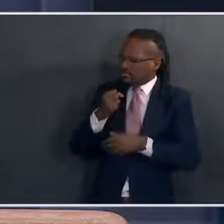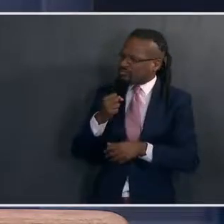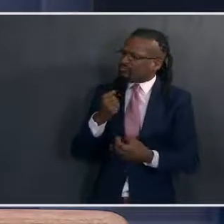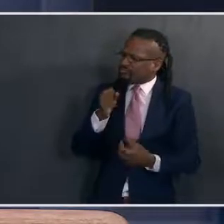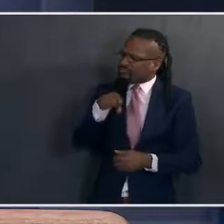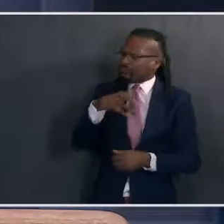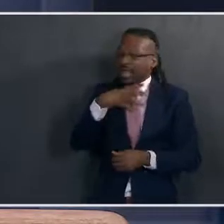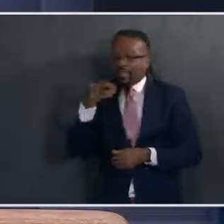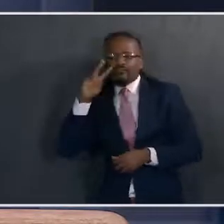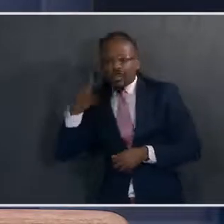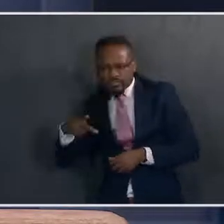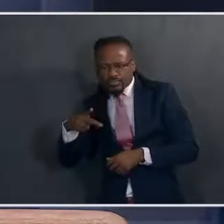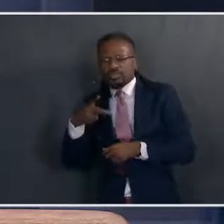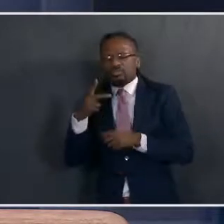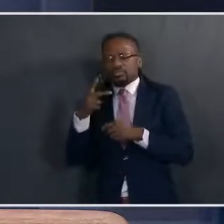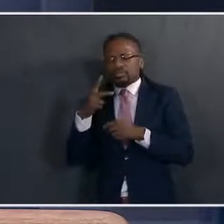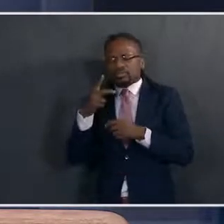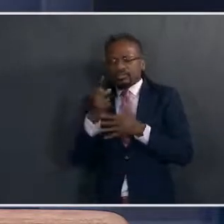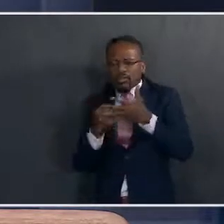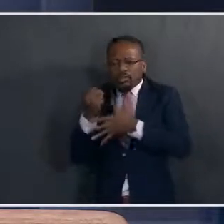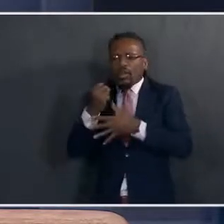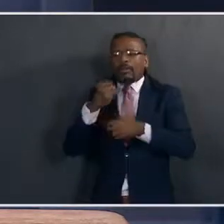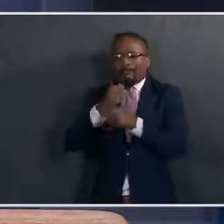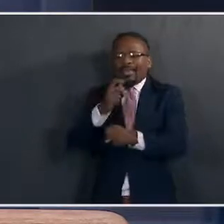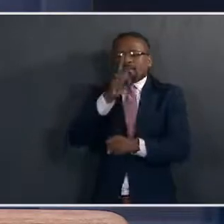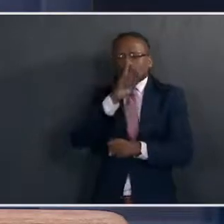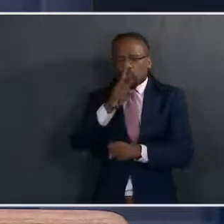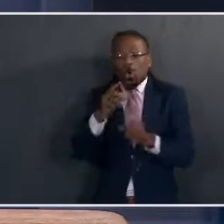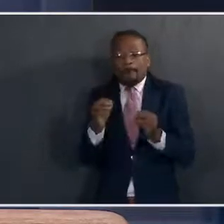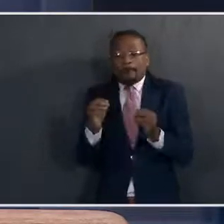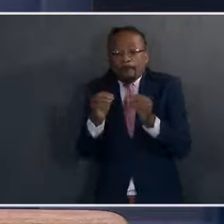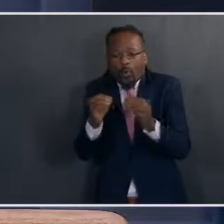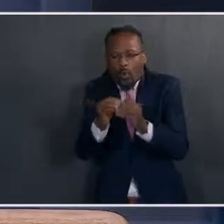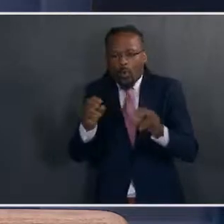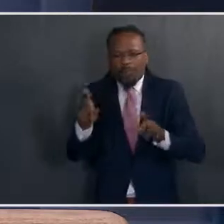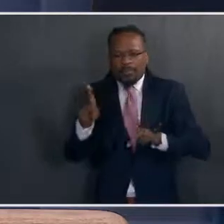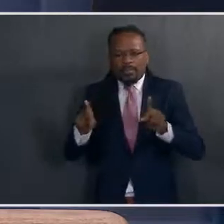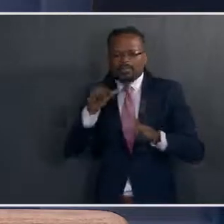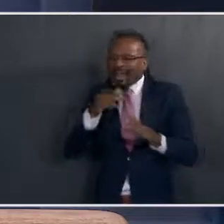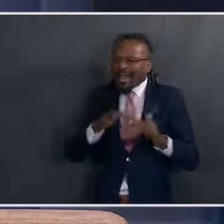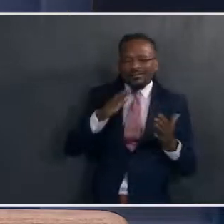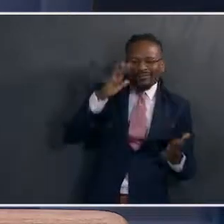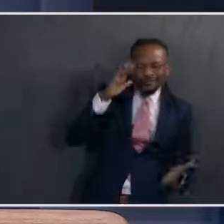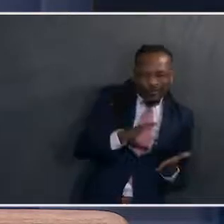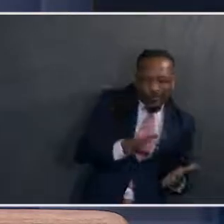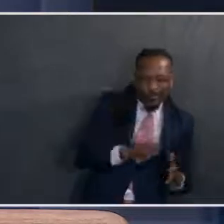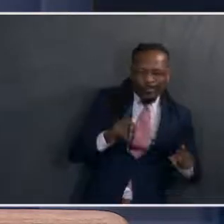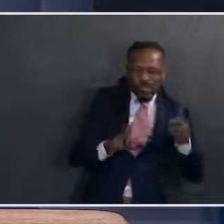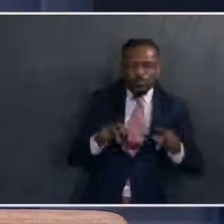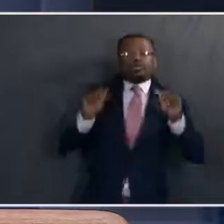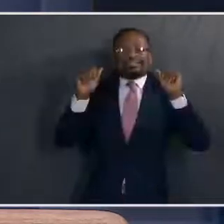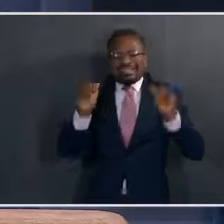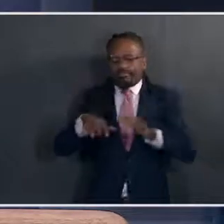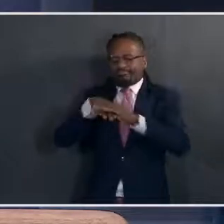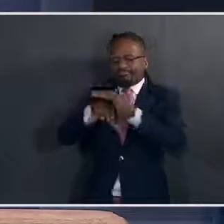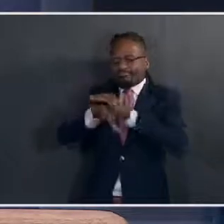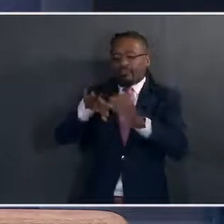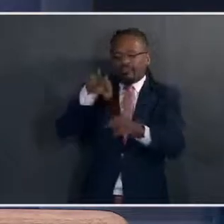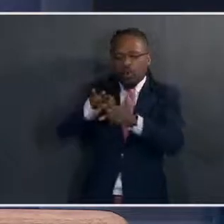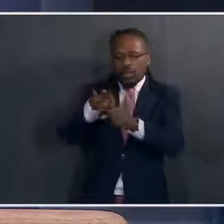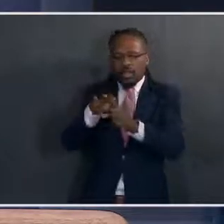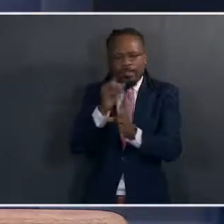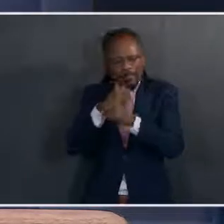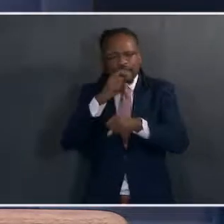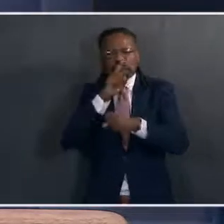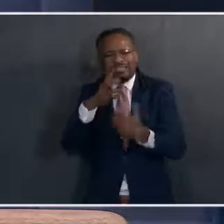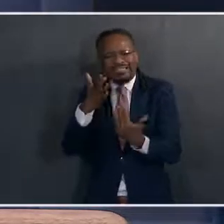priority is certainly ensuring more people, not fewer people, have access to voting, and that it is easier, not harder, to do that. We saw